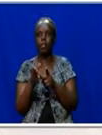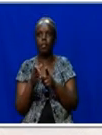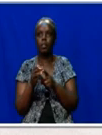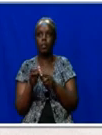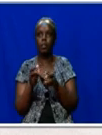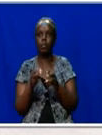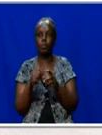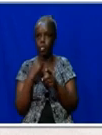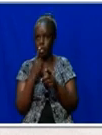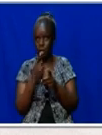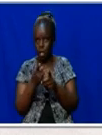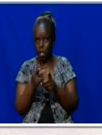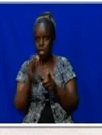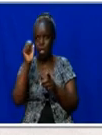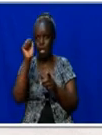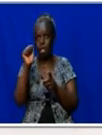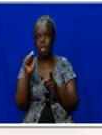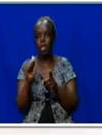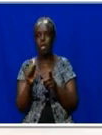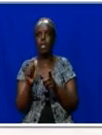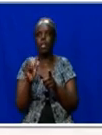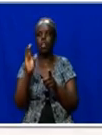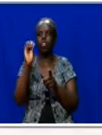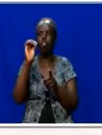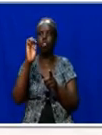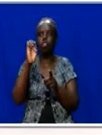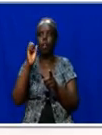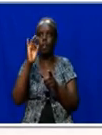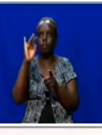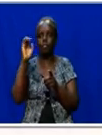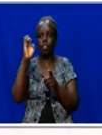then we say a is the coefficient.